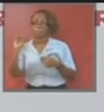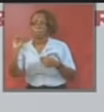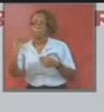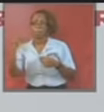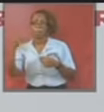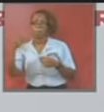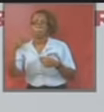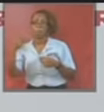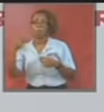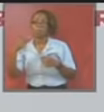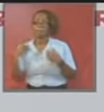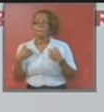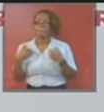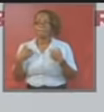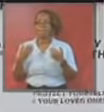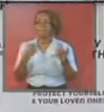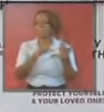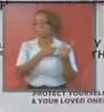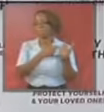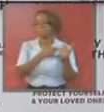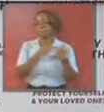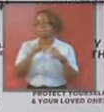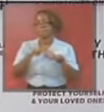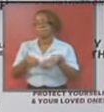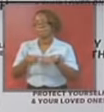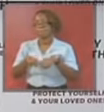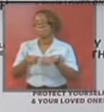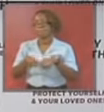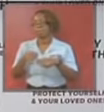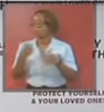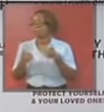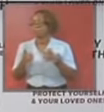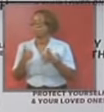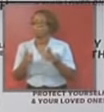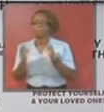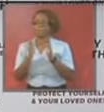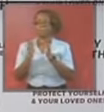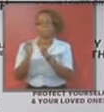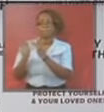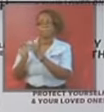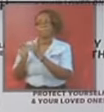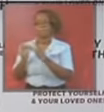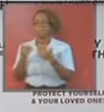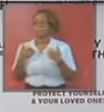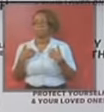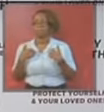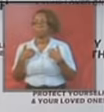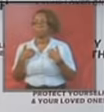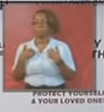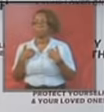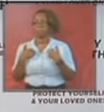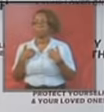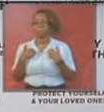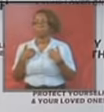find. Thank you. And we go now to ACP News for one question, please.